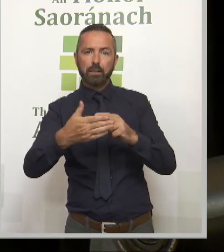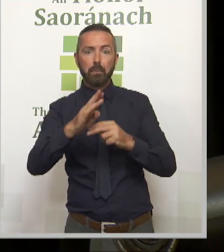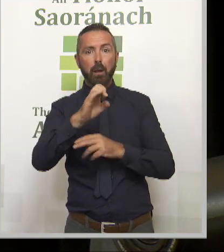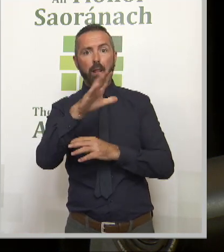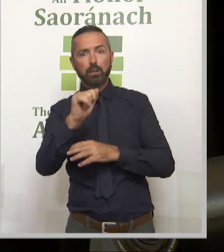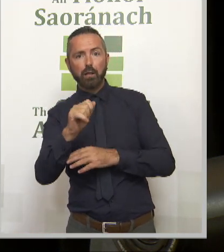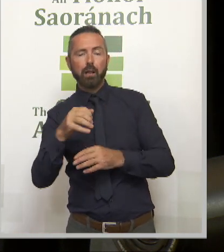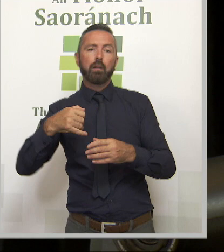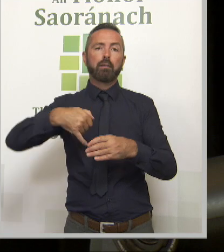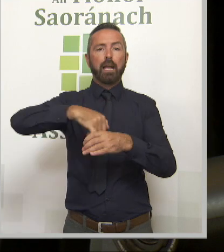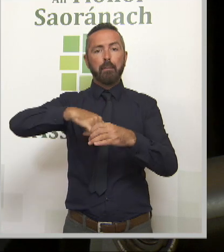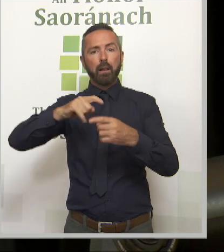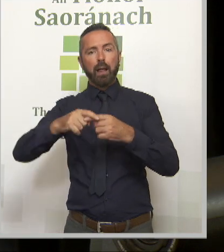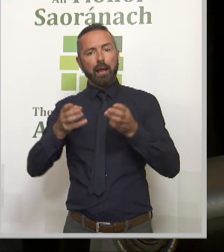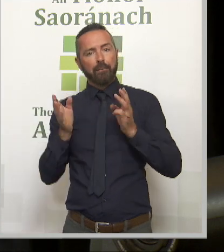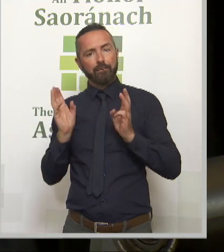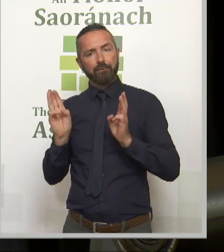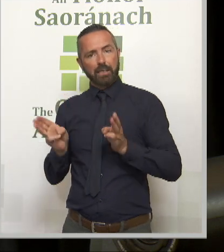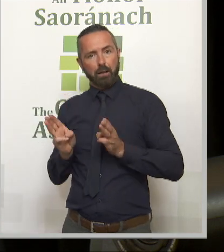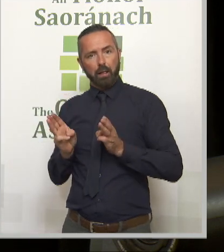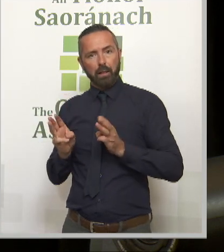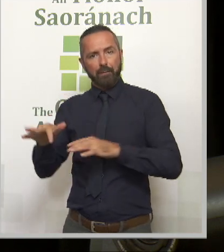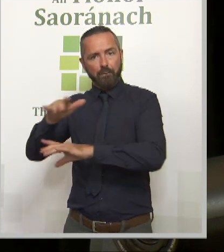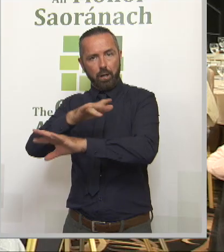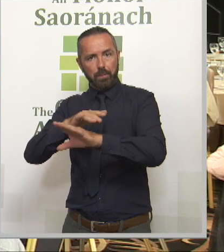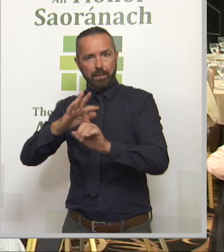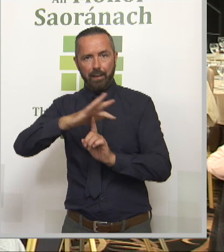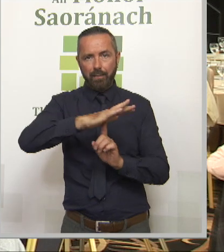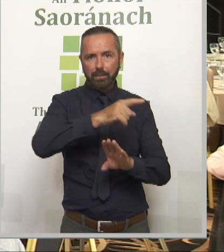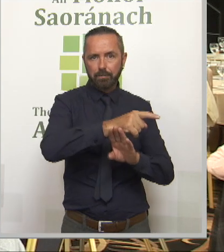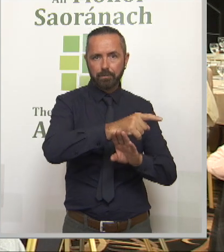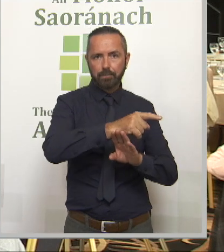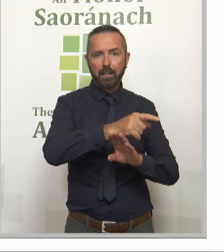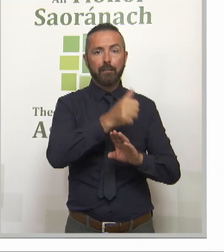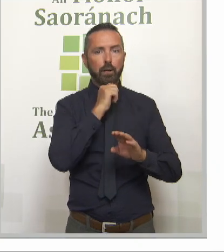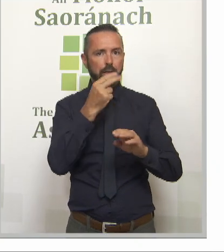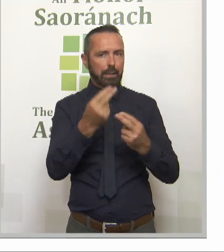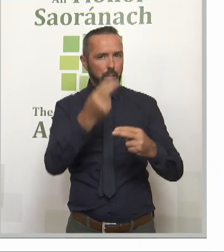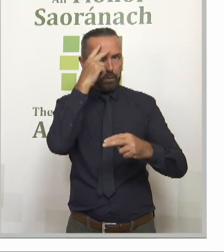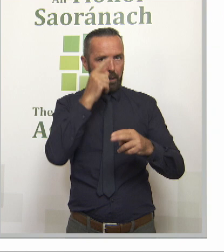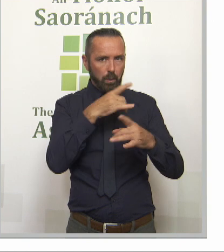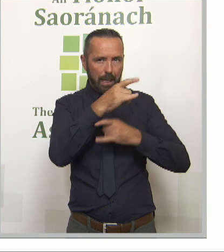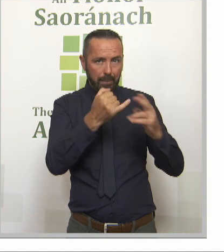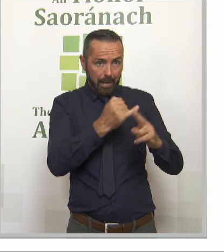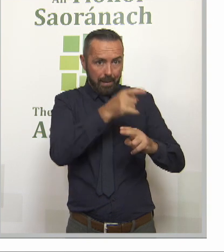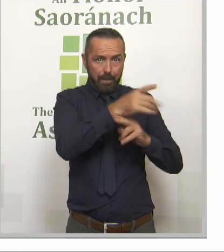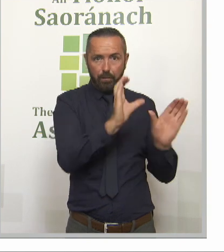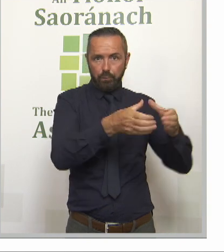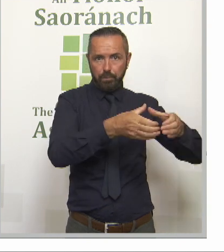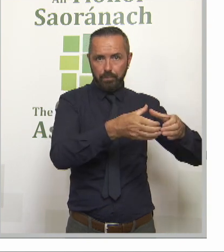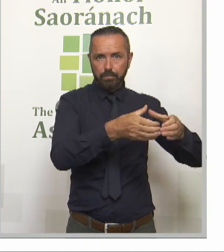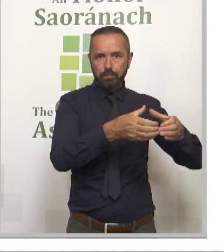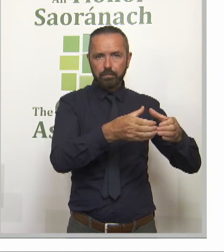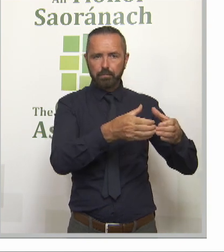physical environment. So first we need to understand what's going on inside the organisms. So we need to understand